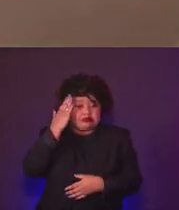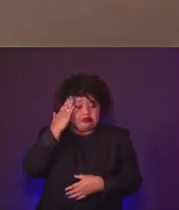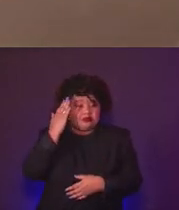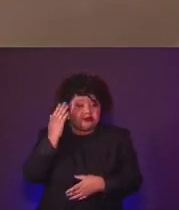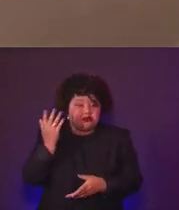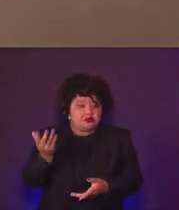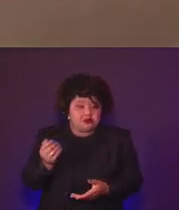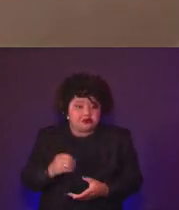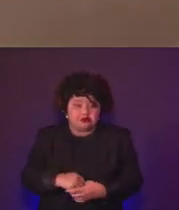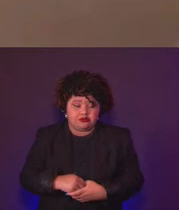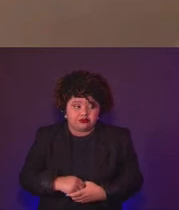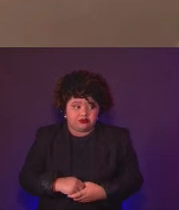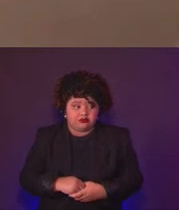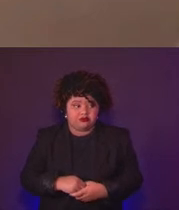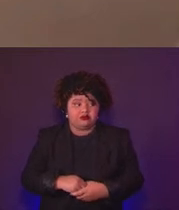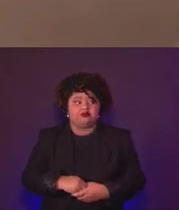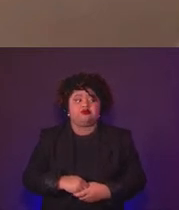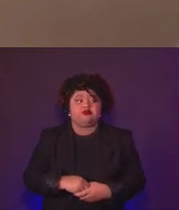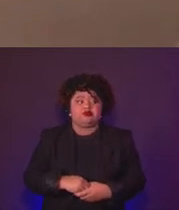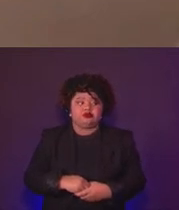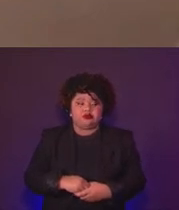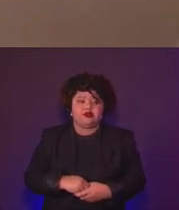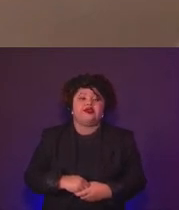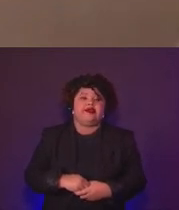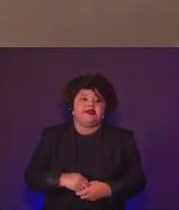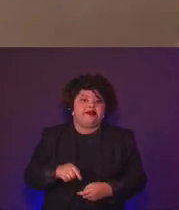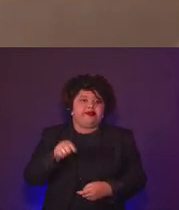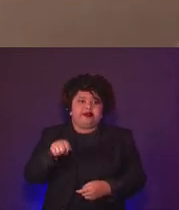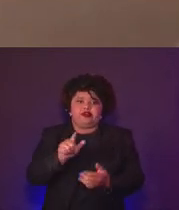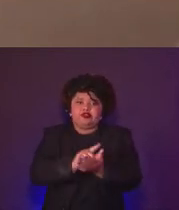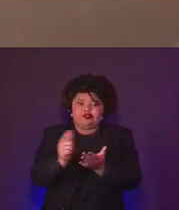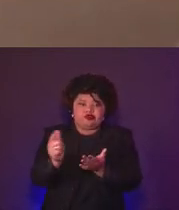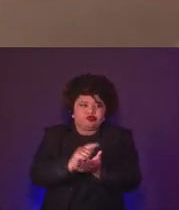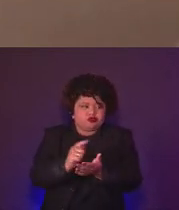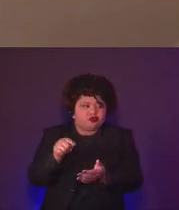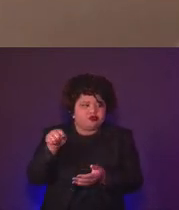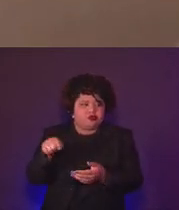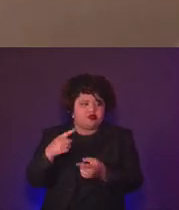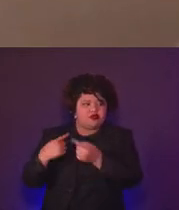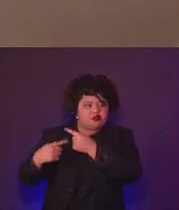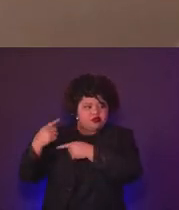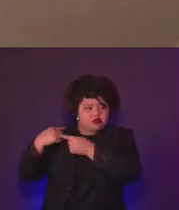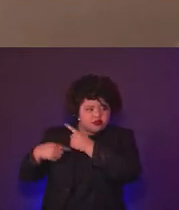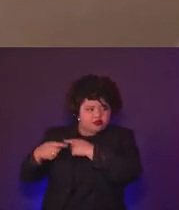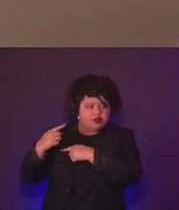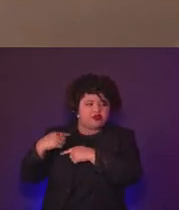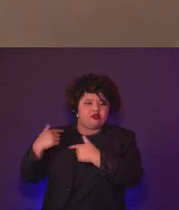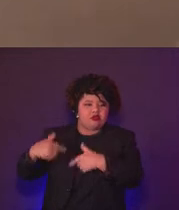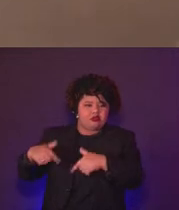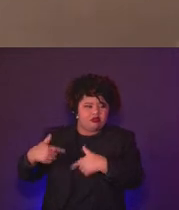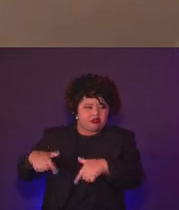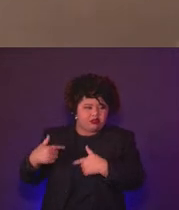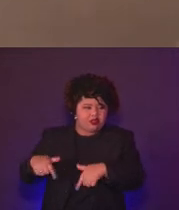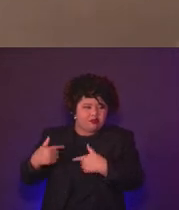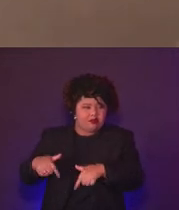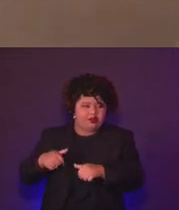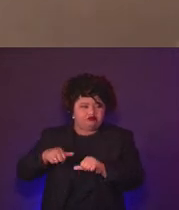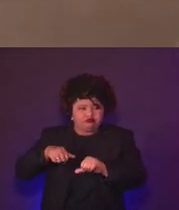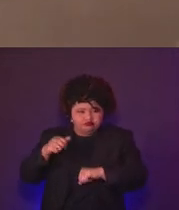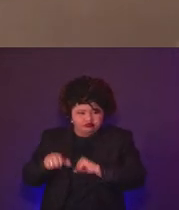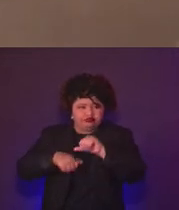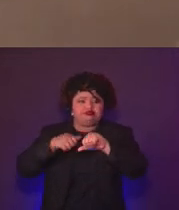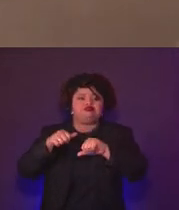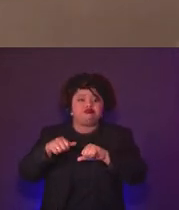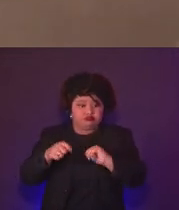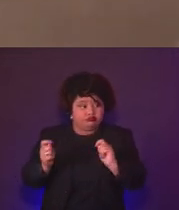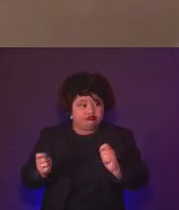just a really sharp, aggressive journalist, right? I mean, like, he did work that changed things and changed the way people thought